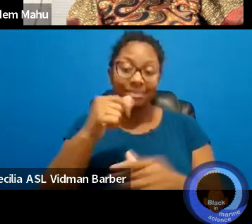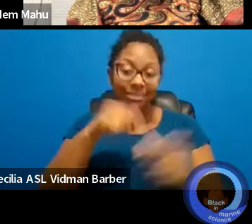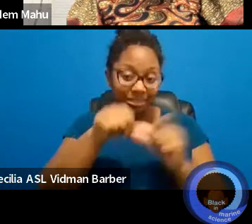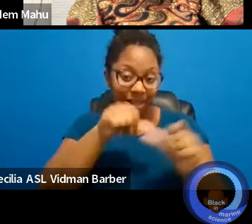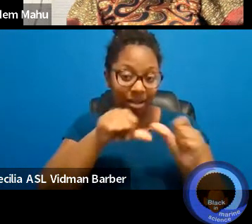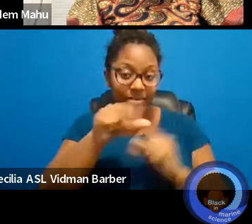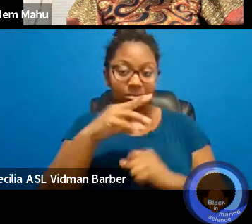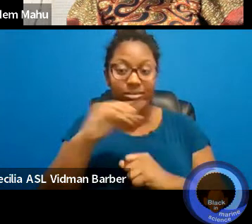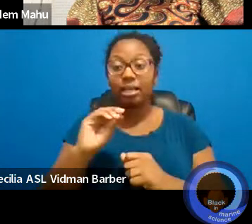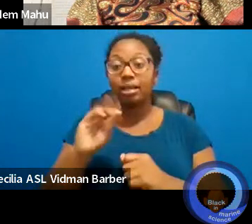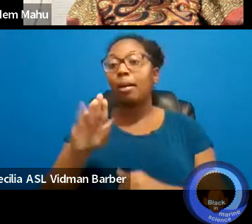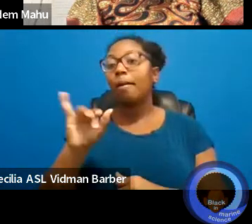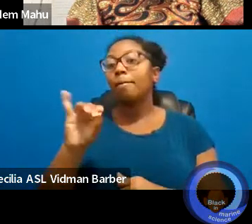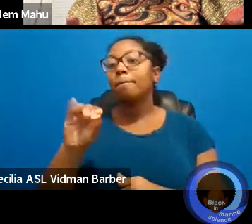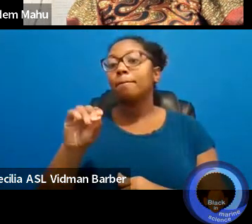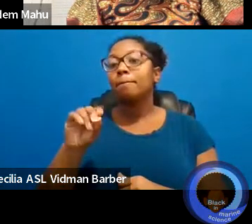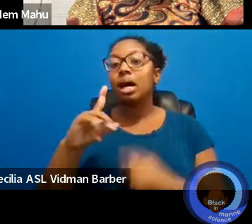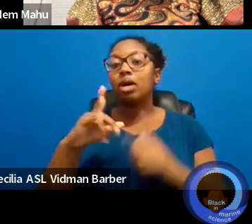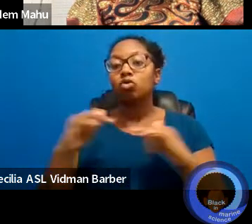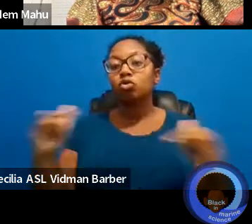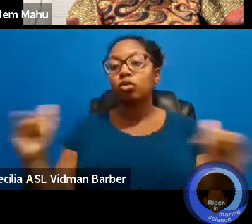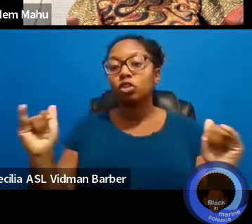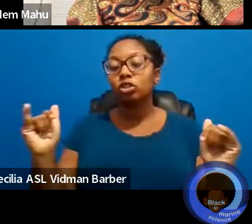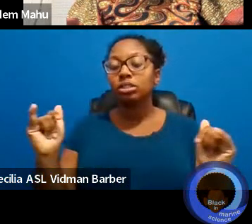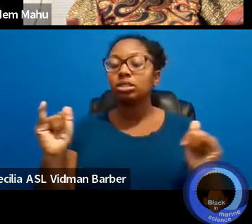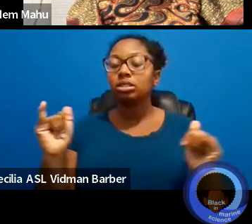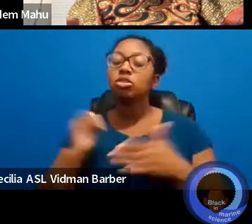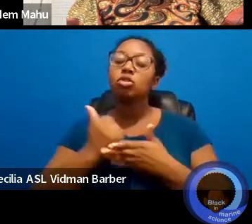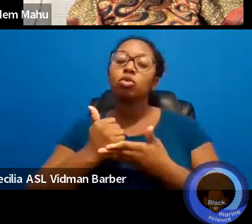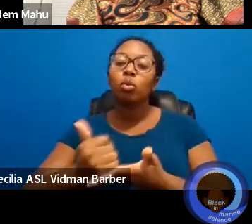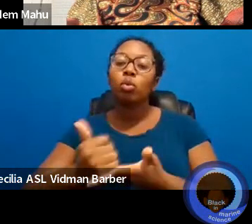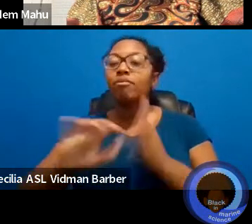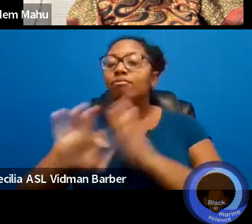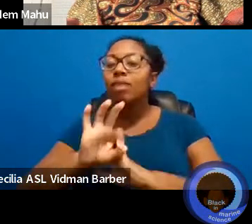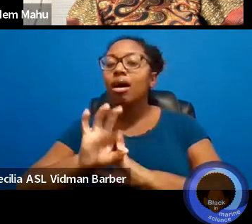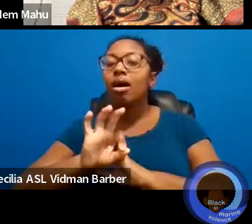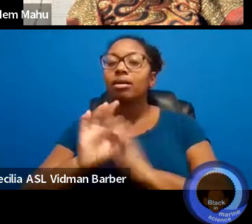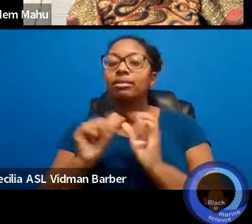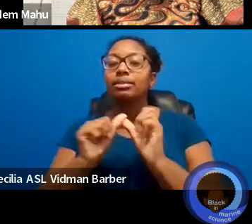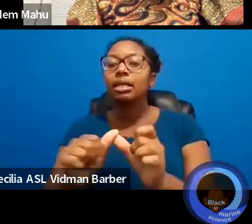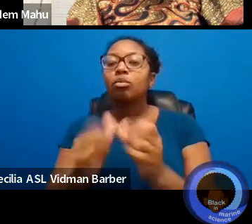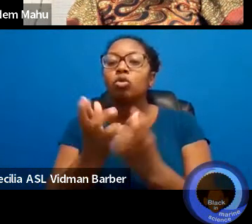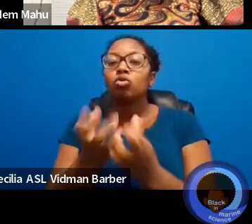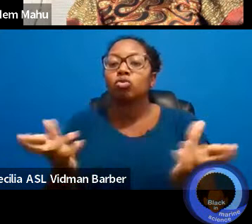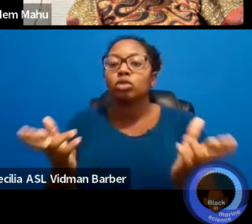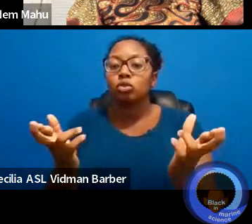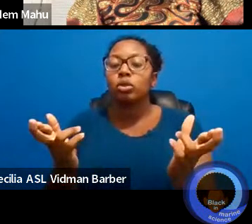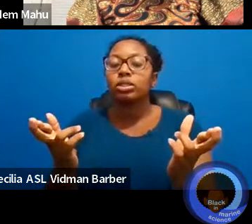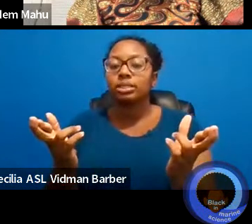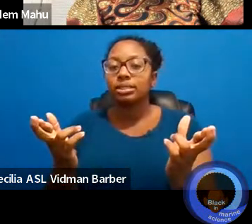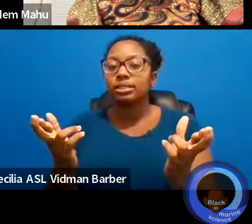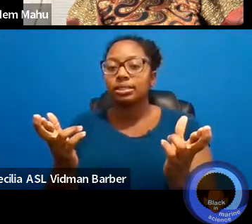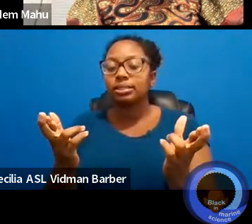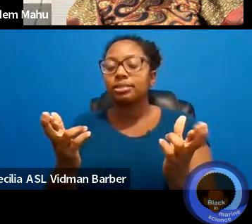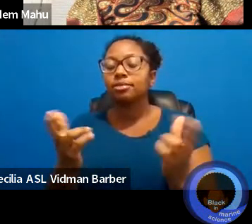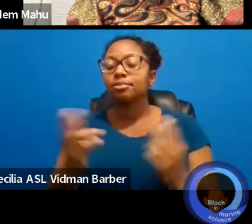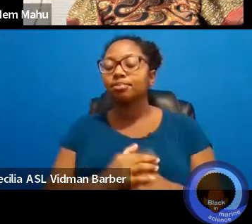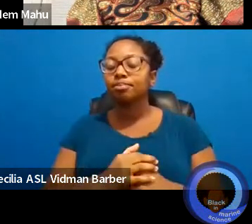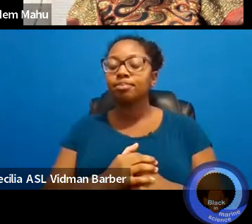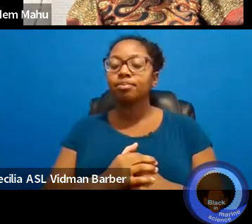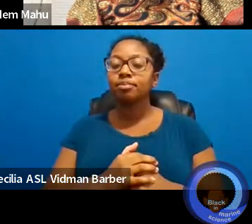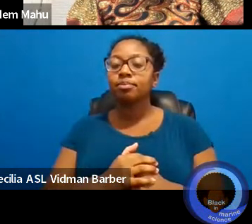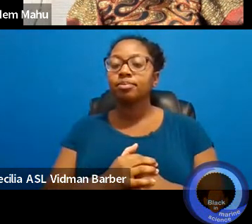biodiversity conservation to bring sustainable solutions to pressing challenges in the environment.